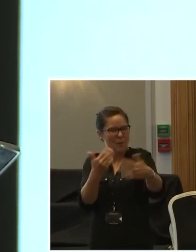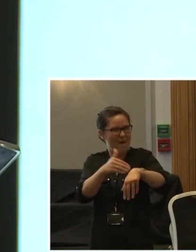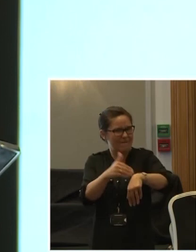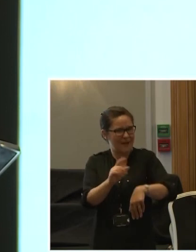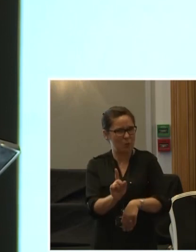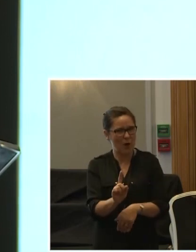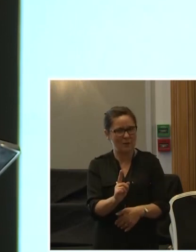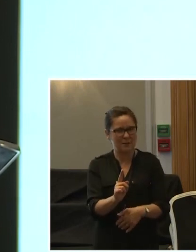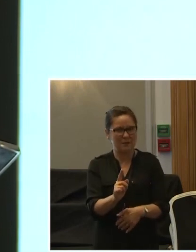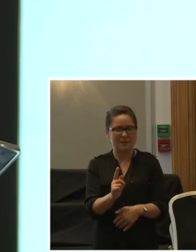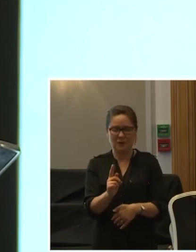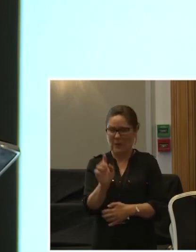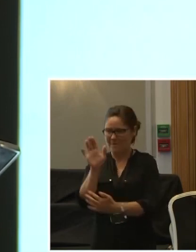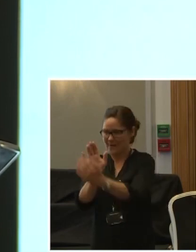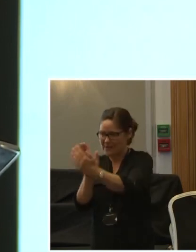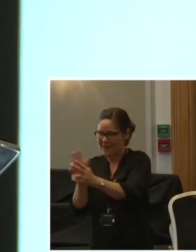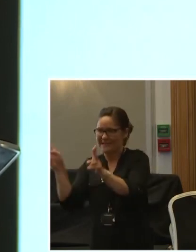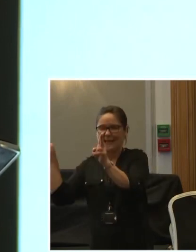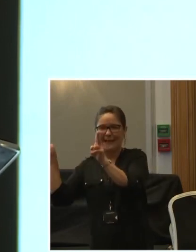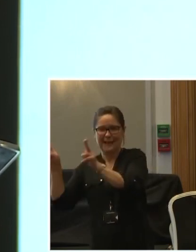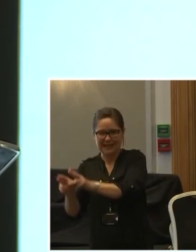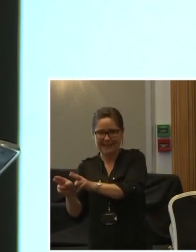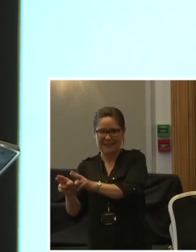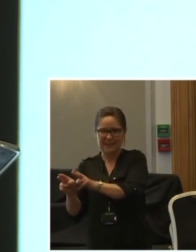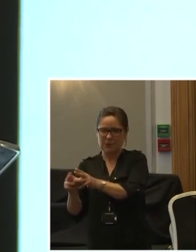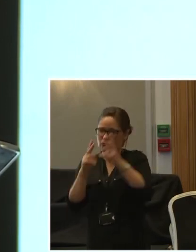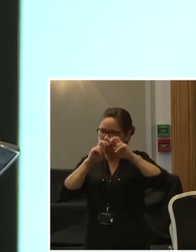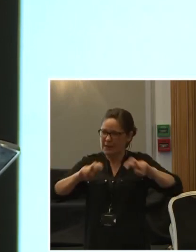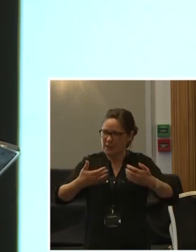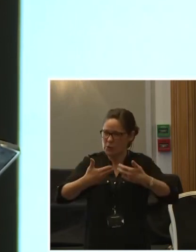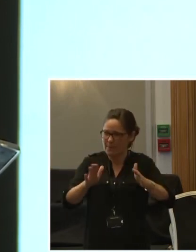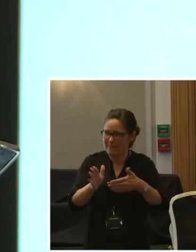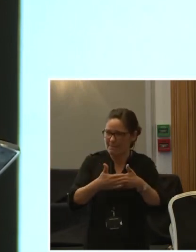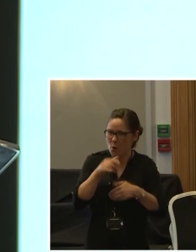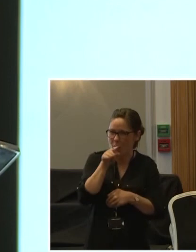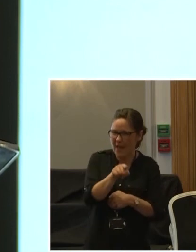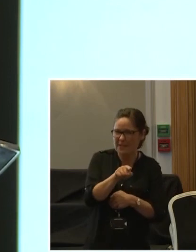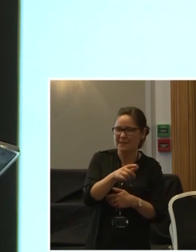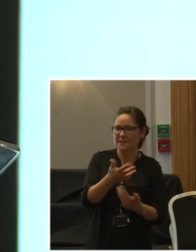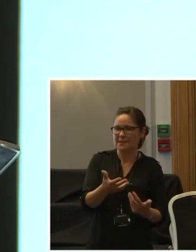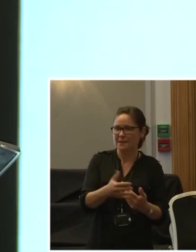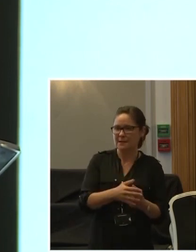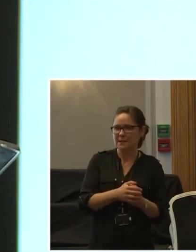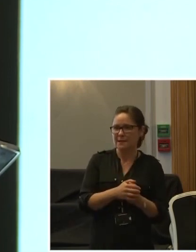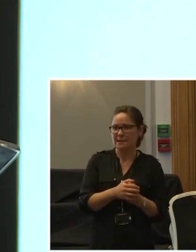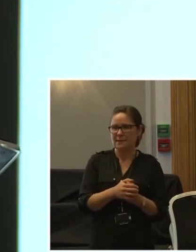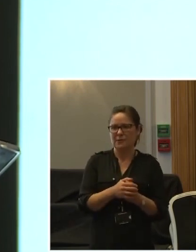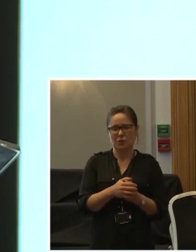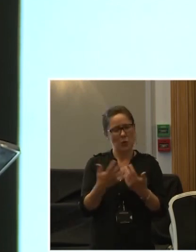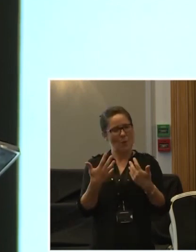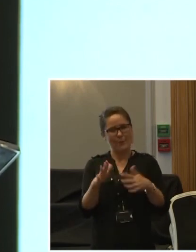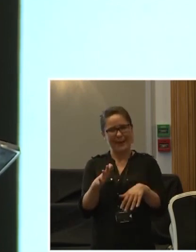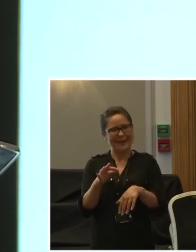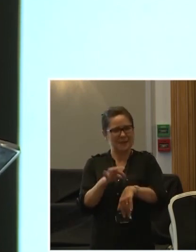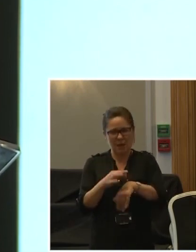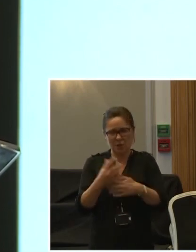pushing a lot more work the ECLO's way, because patients are not seeing doctors, and we're asking to refer on more and more